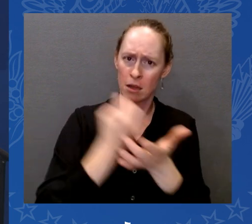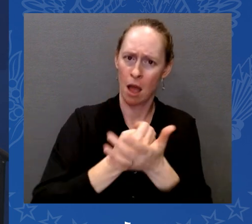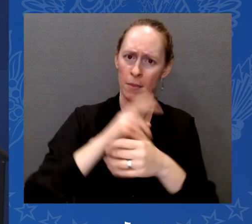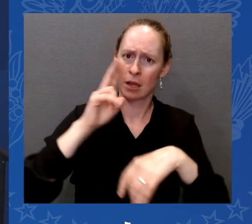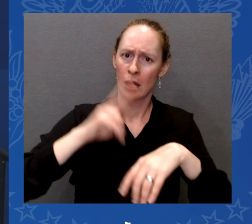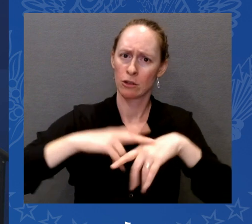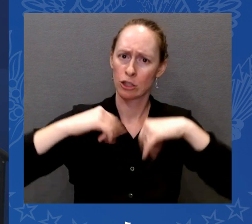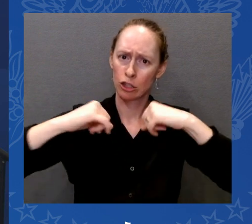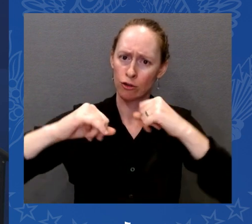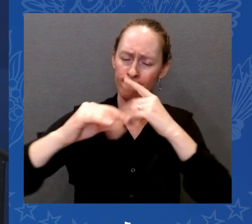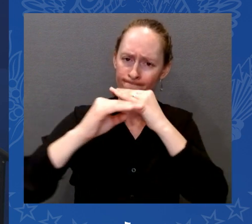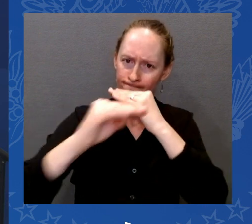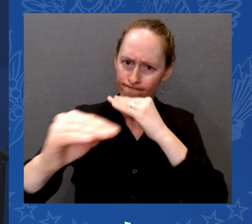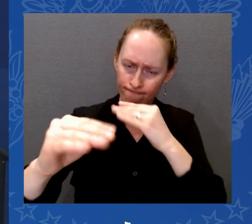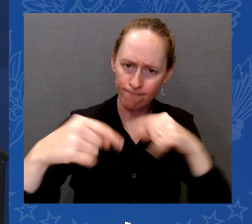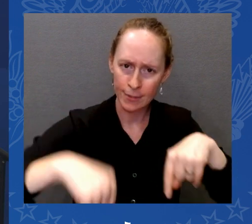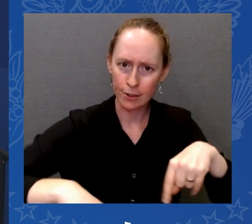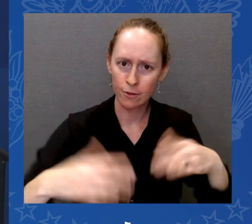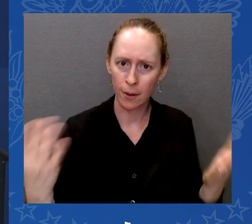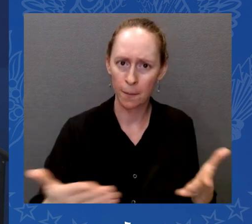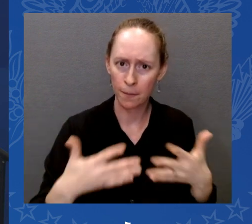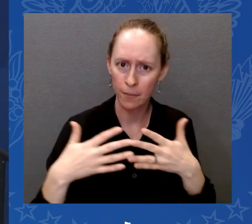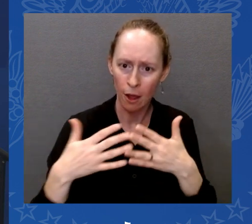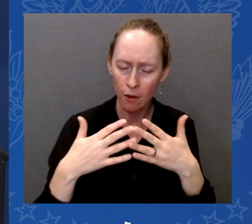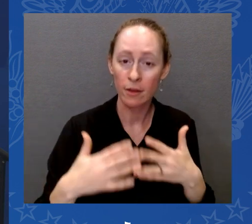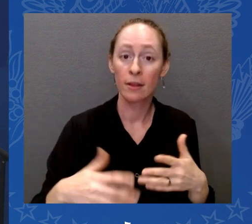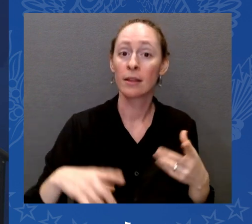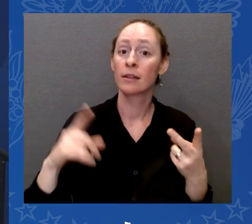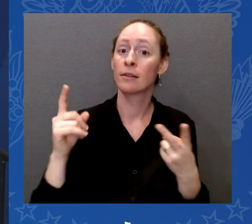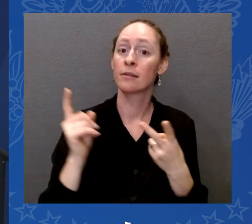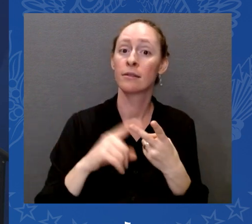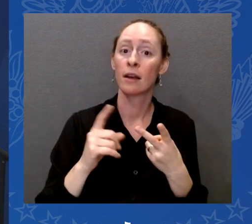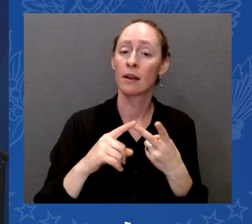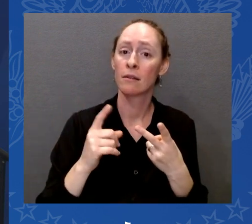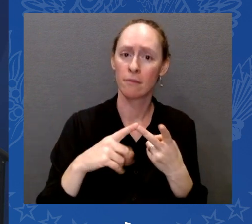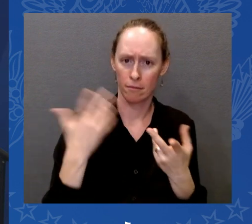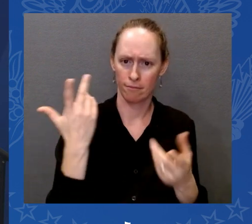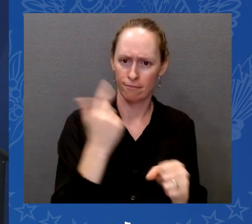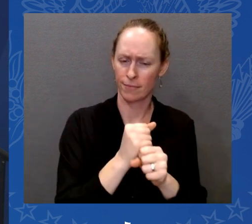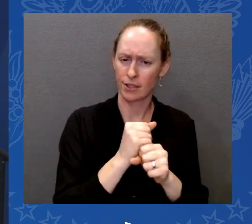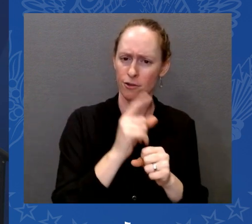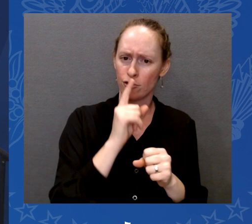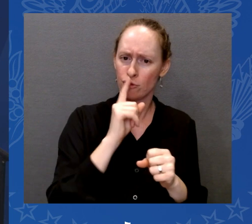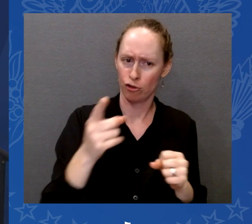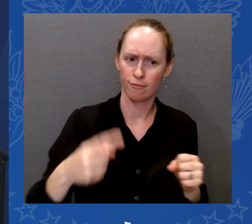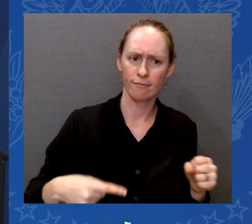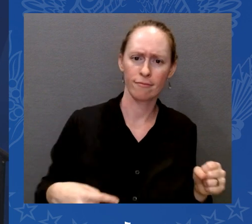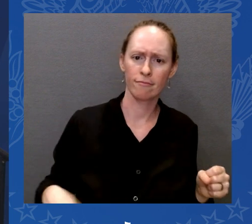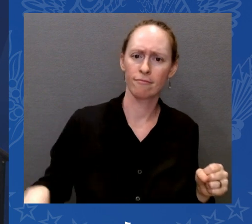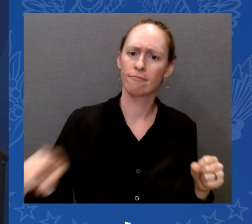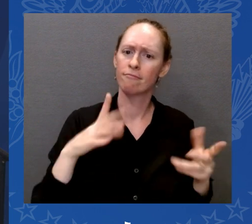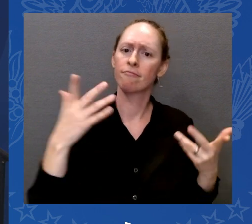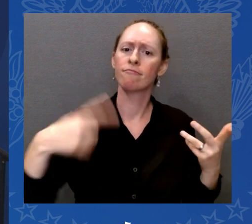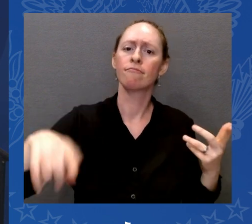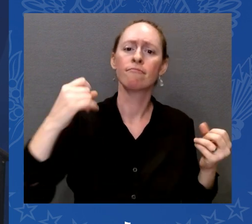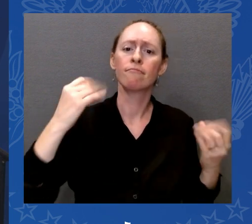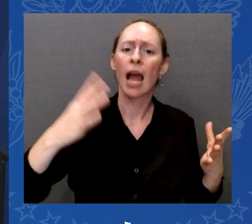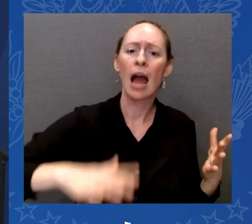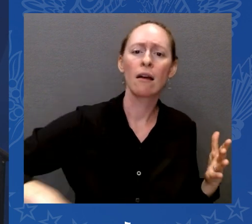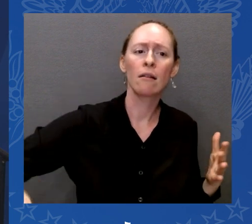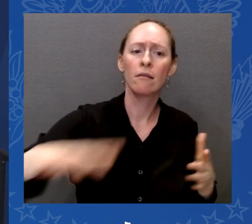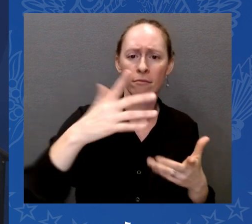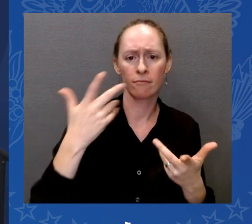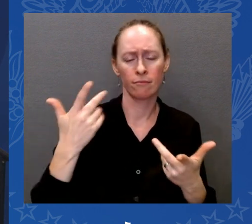2, securing long-term global semiconductor leadership for the US. 3, strengthening